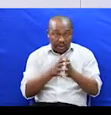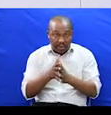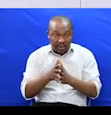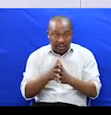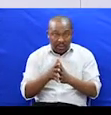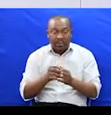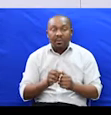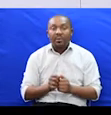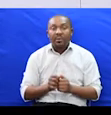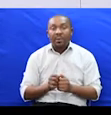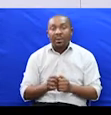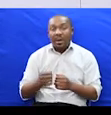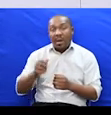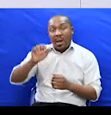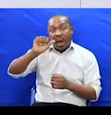atom